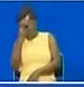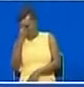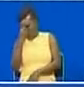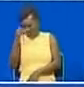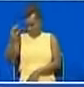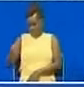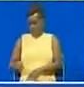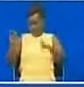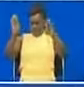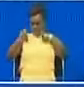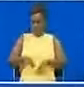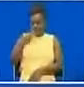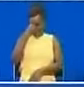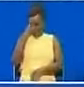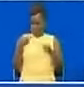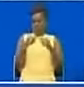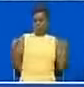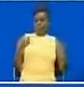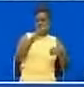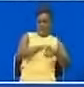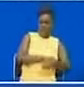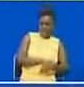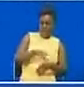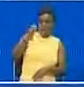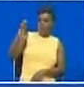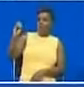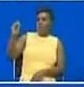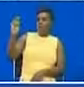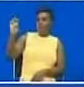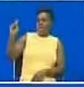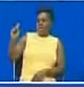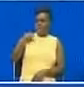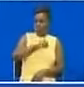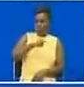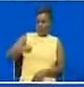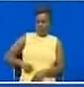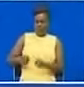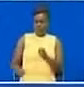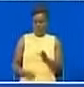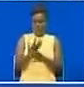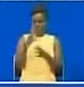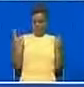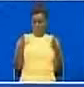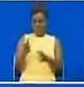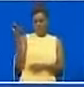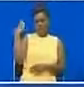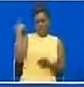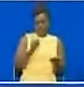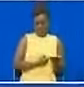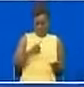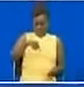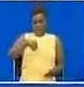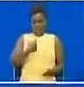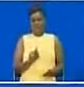South Rift, Ruto is facing rebellion from Bomet Governor Isaac Ruto, who launched his Mashinani party last week. Sisi